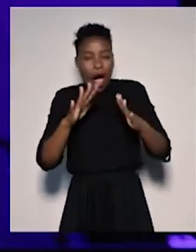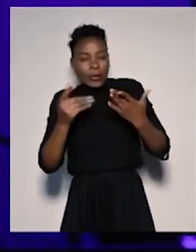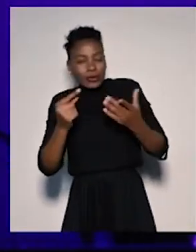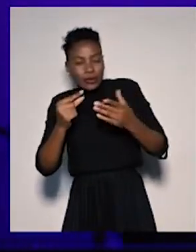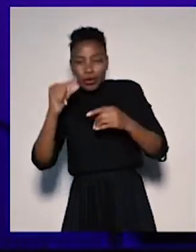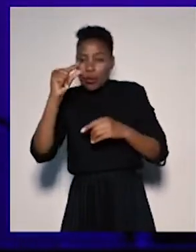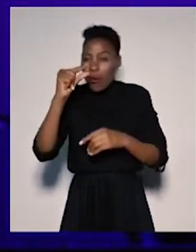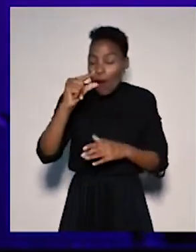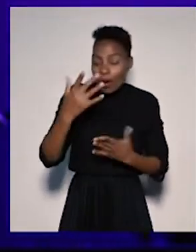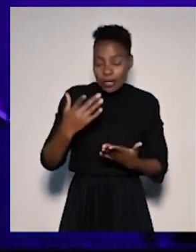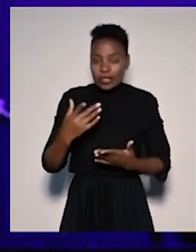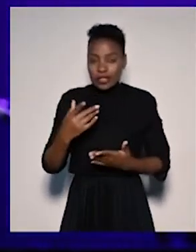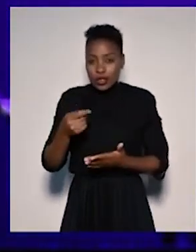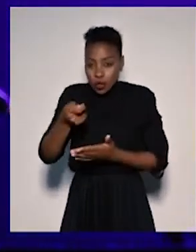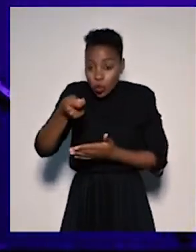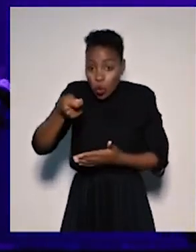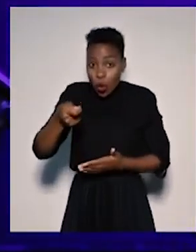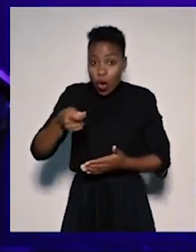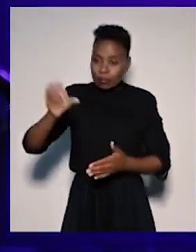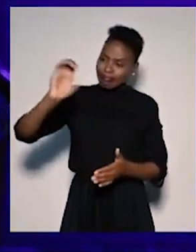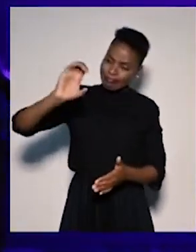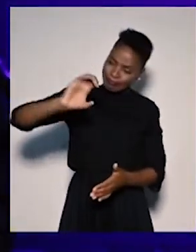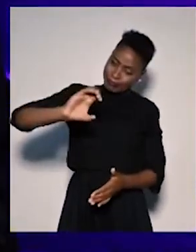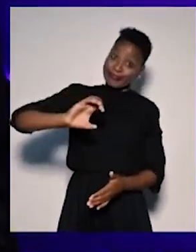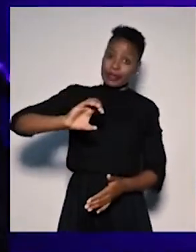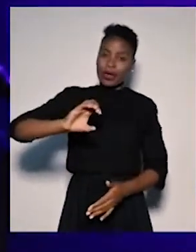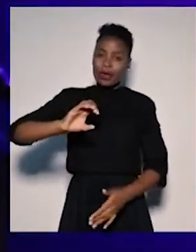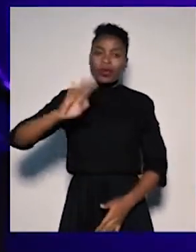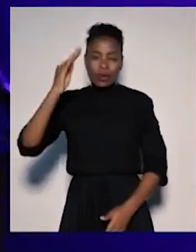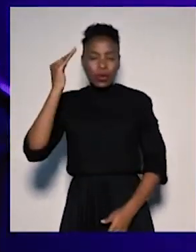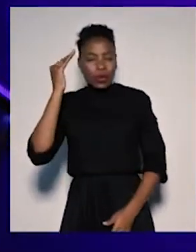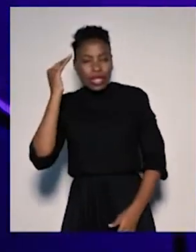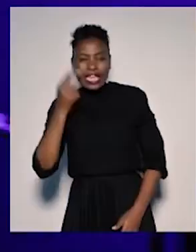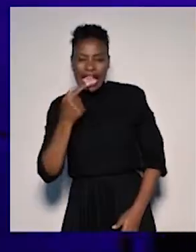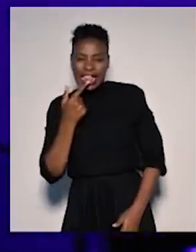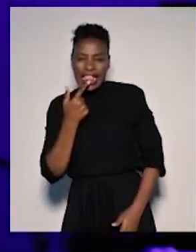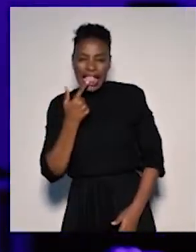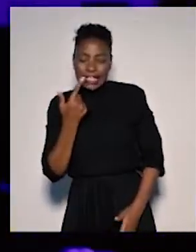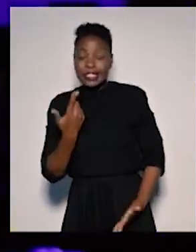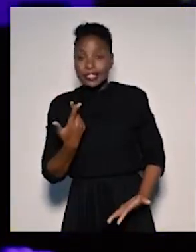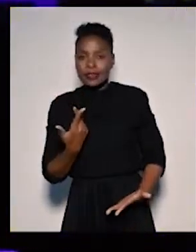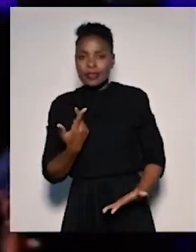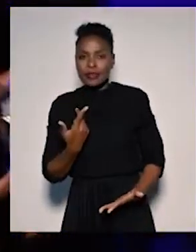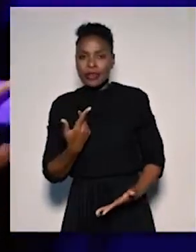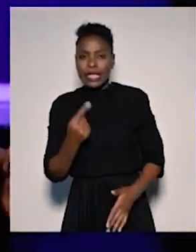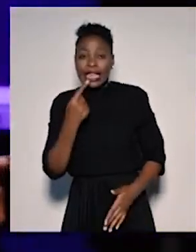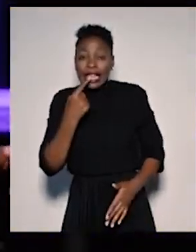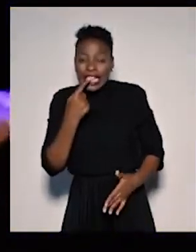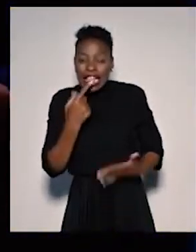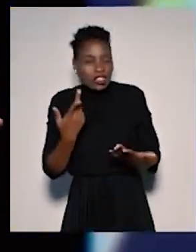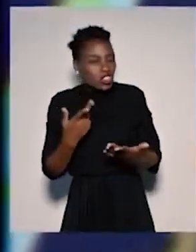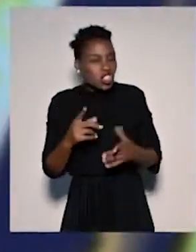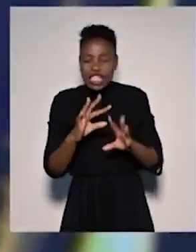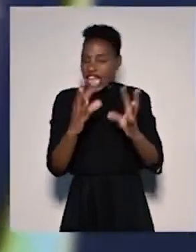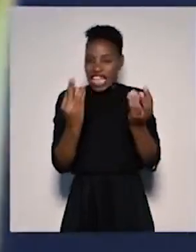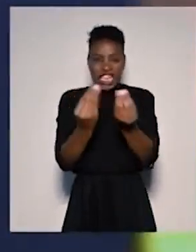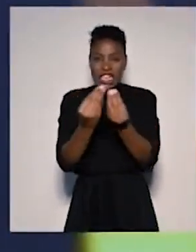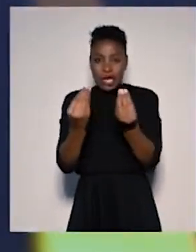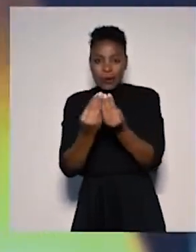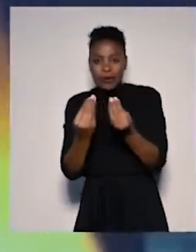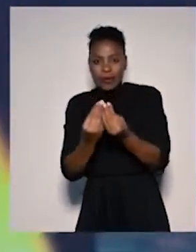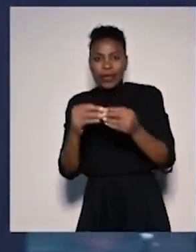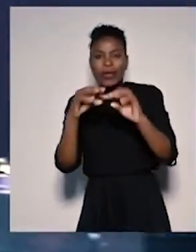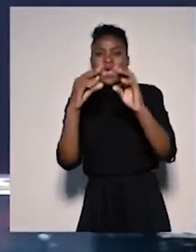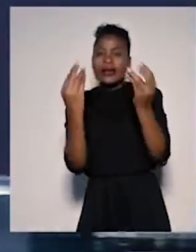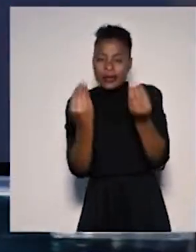a little bit of sugar, they can tell there's sugar. Put a little bit of salt, they can tell there's a bit of salt. Because their palate hasn't tasted anything. And when